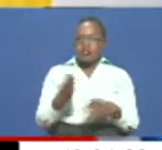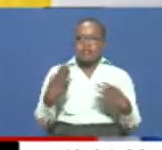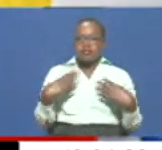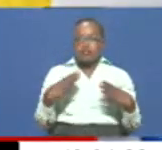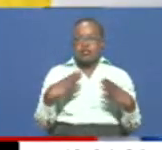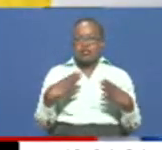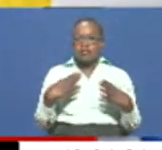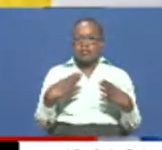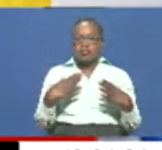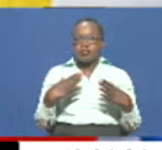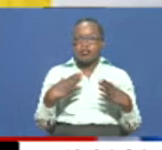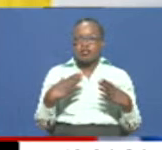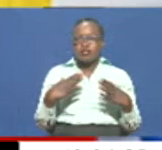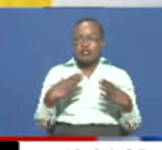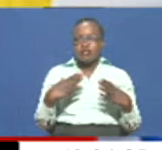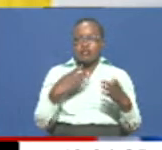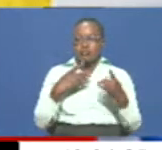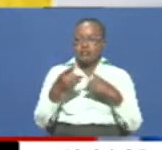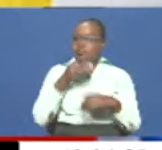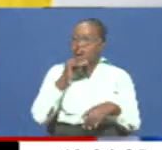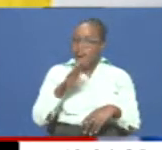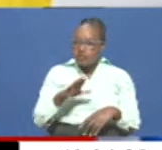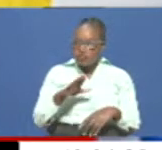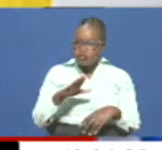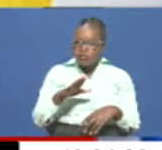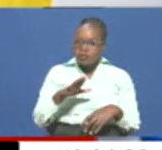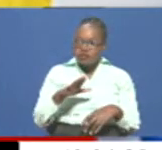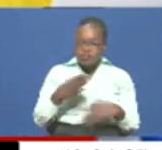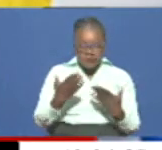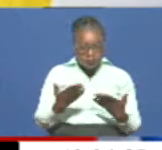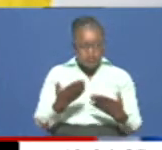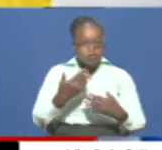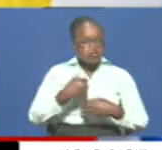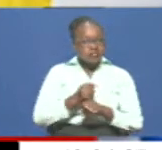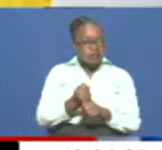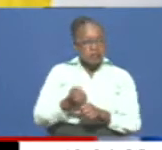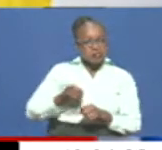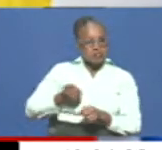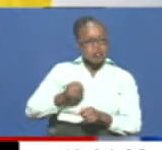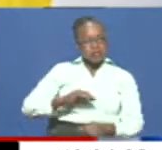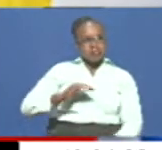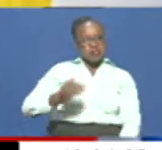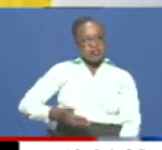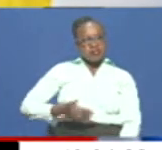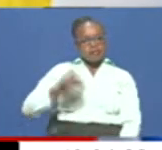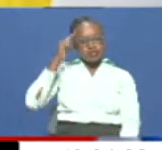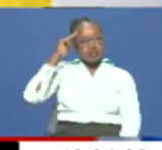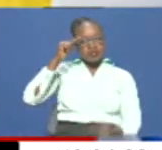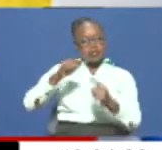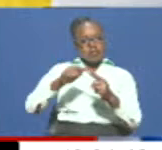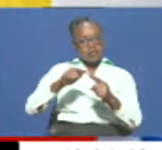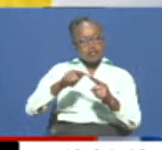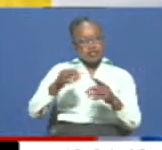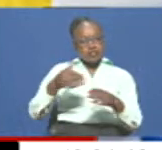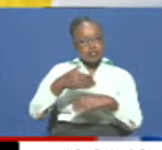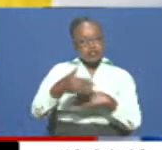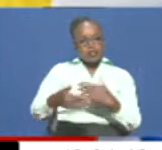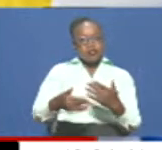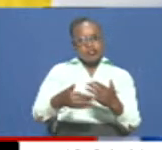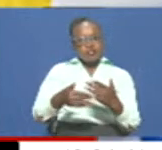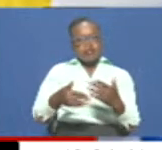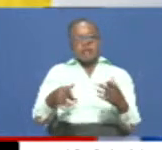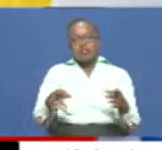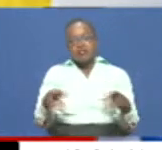targeting men or boys who make them pregnant. And when you see them targeted, they're just targeted as perpetrators or those who are